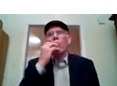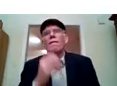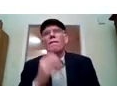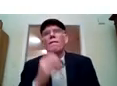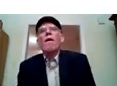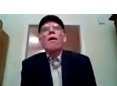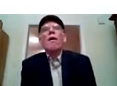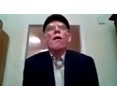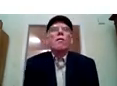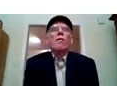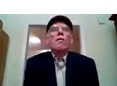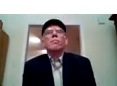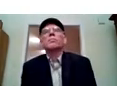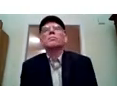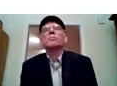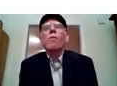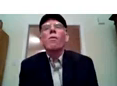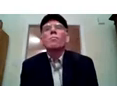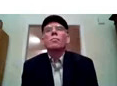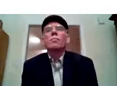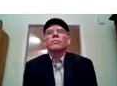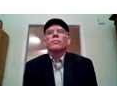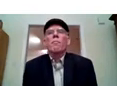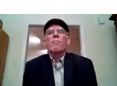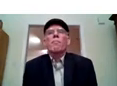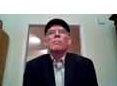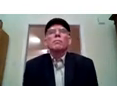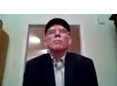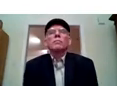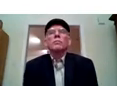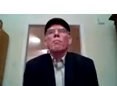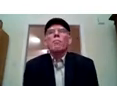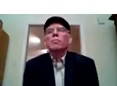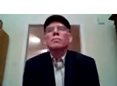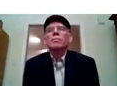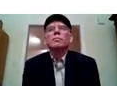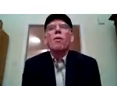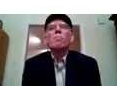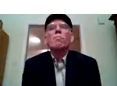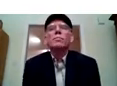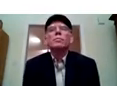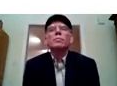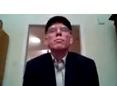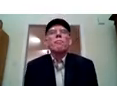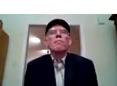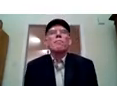that are found throughout the adjacent Mosaic District. Furthermore,